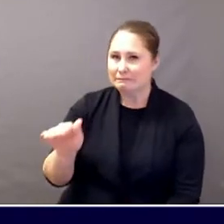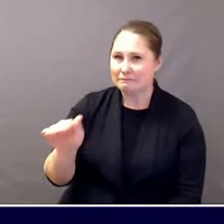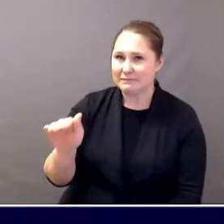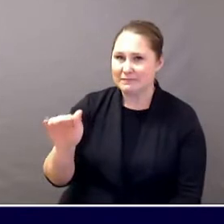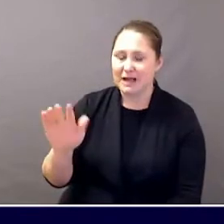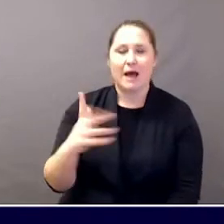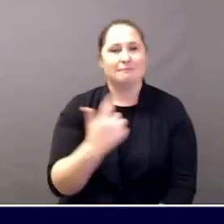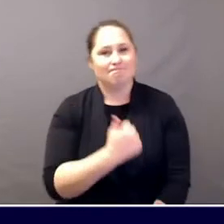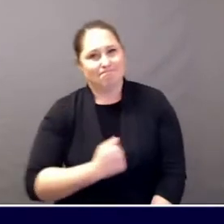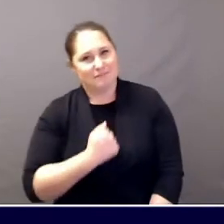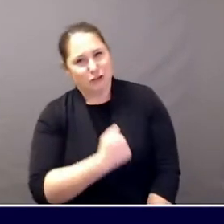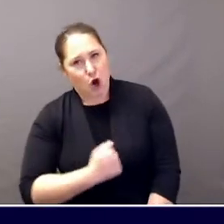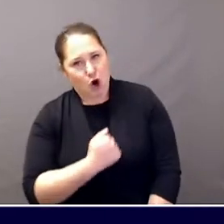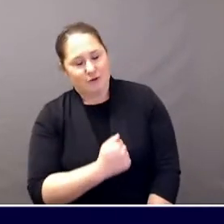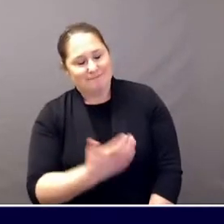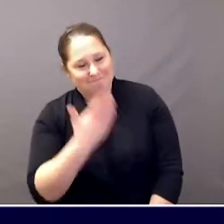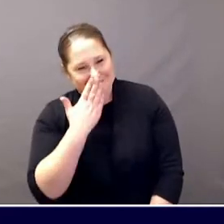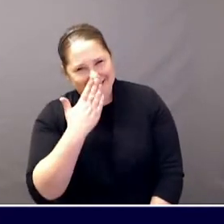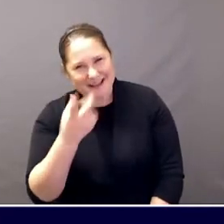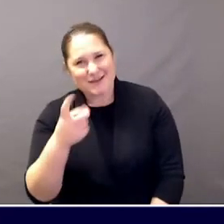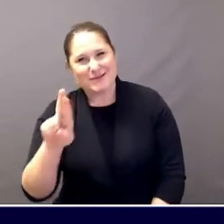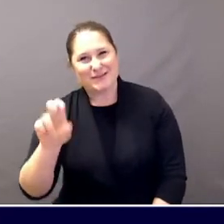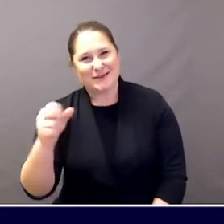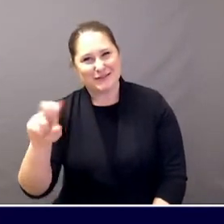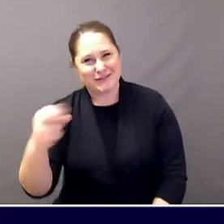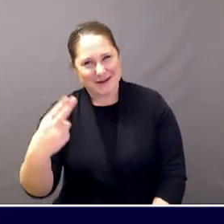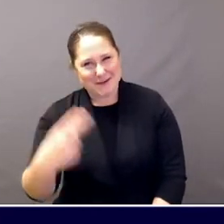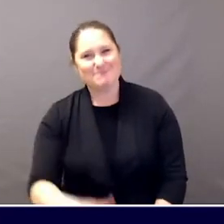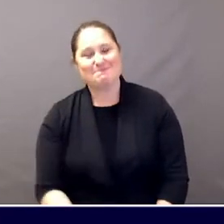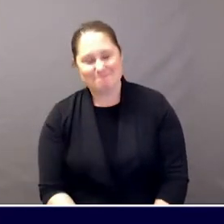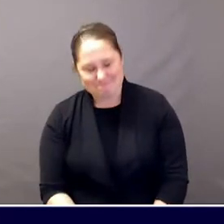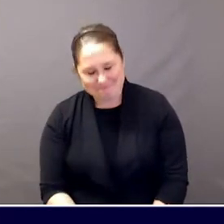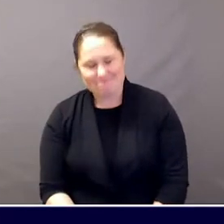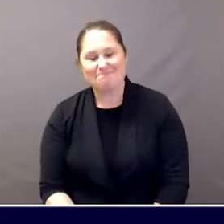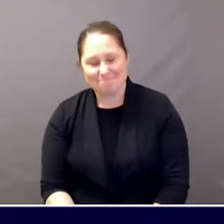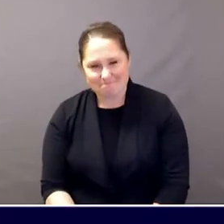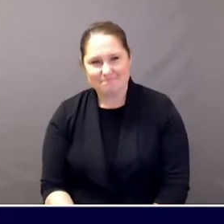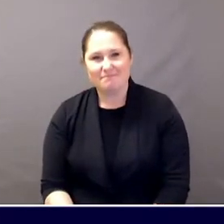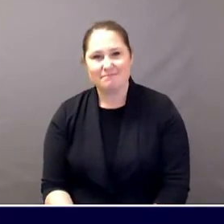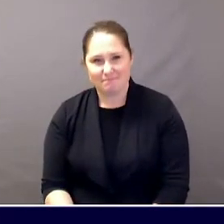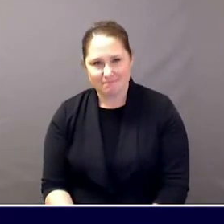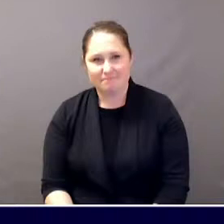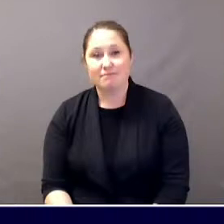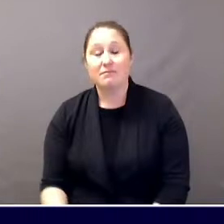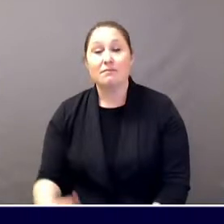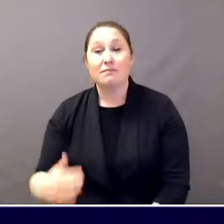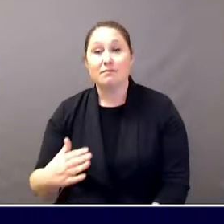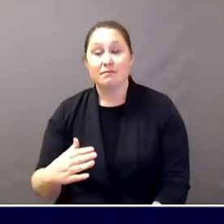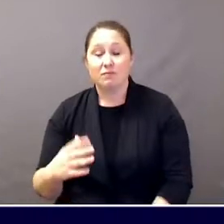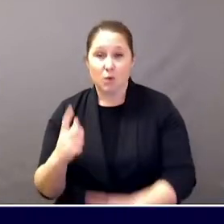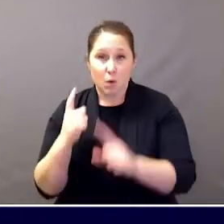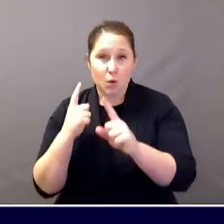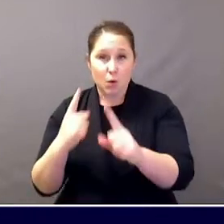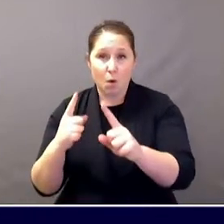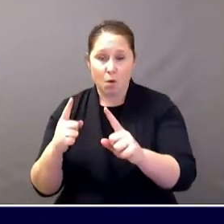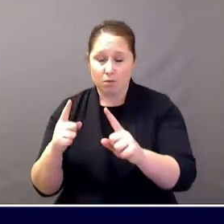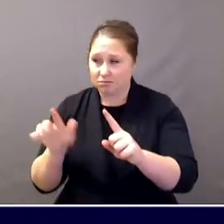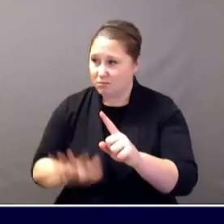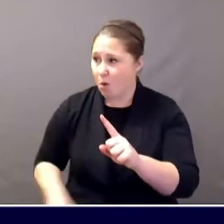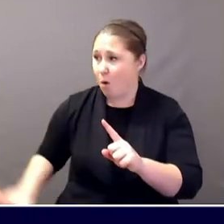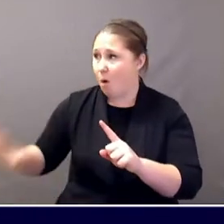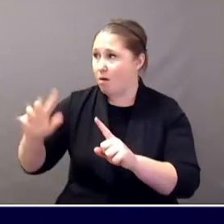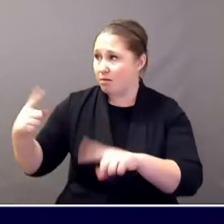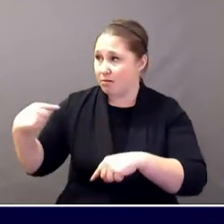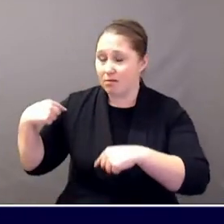Sorry. Thank you, Dr. Shah. My fundamental goal, the goal of all of us throughout this